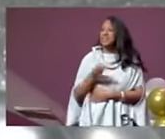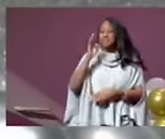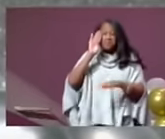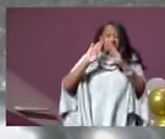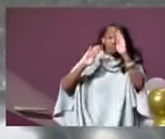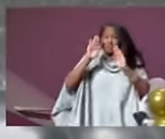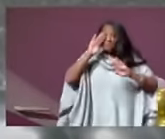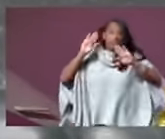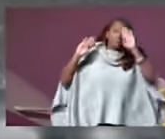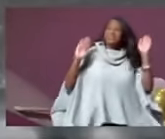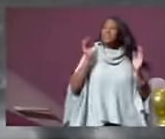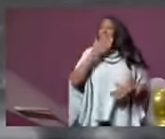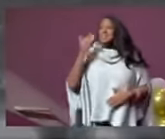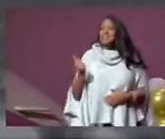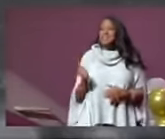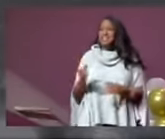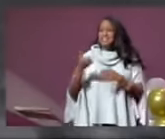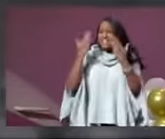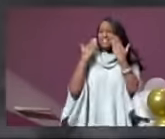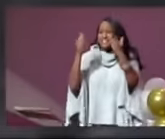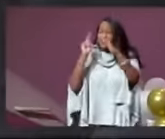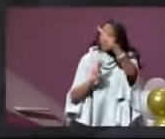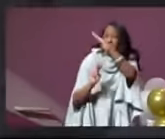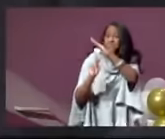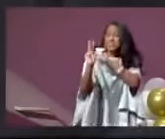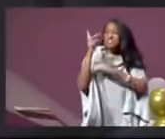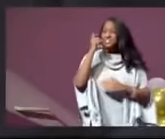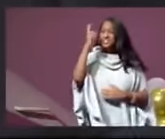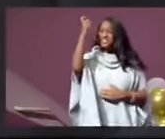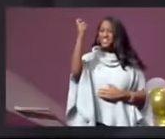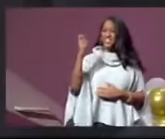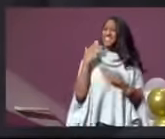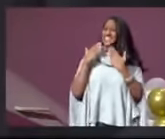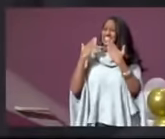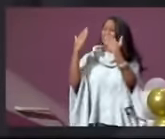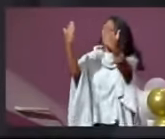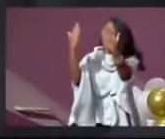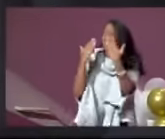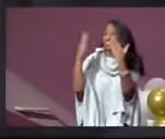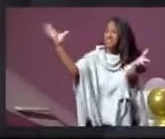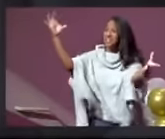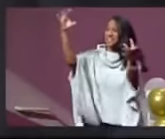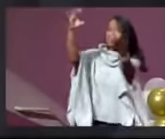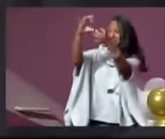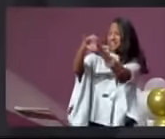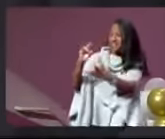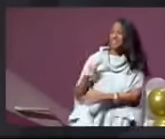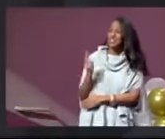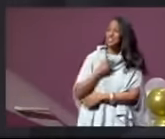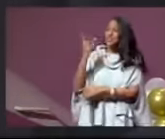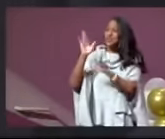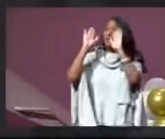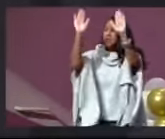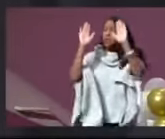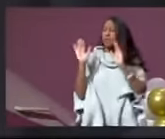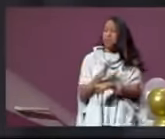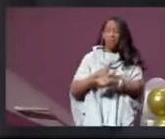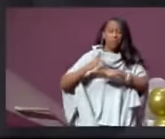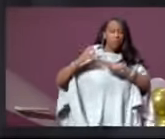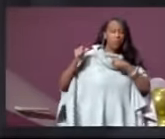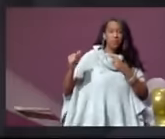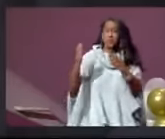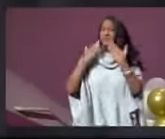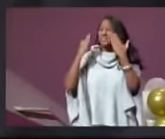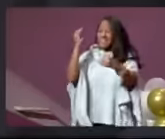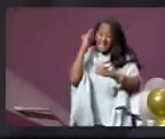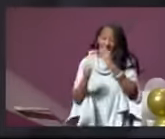you for giving us vision and for dreams. Thank you for coming to get us. God, you are a mighty and an awesome God. And we thank you on this final